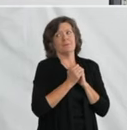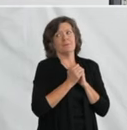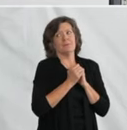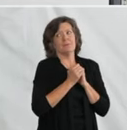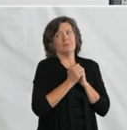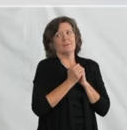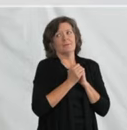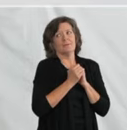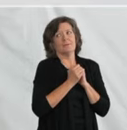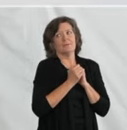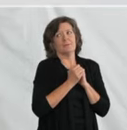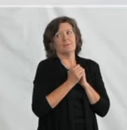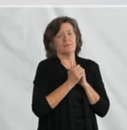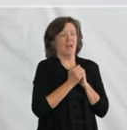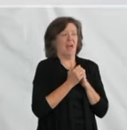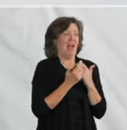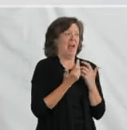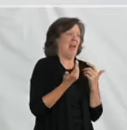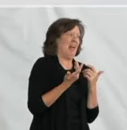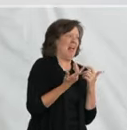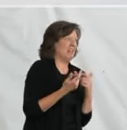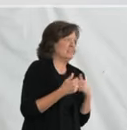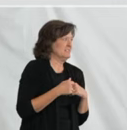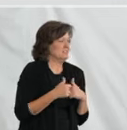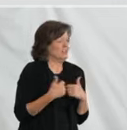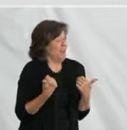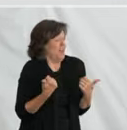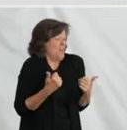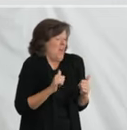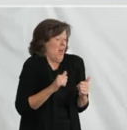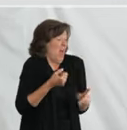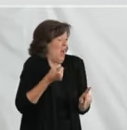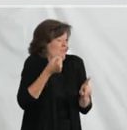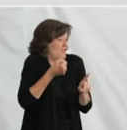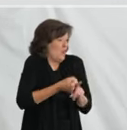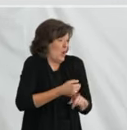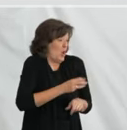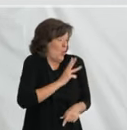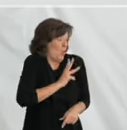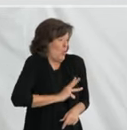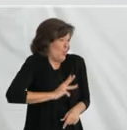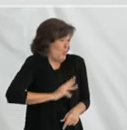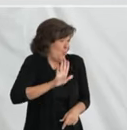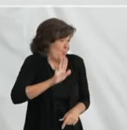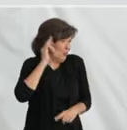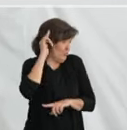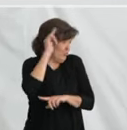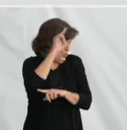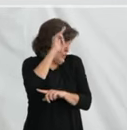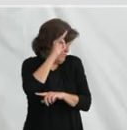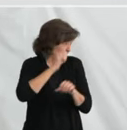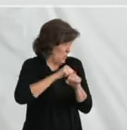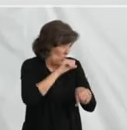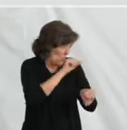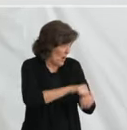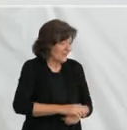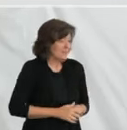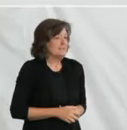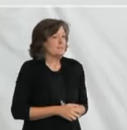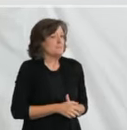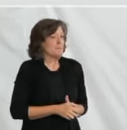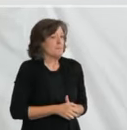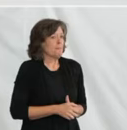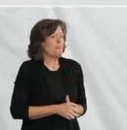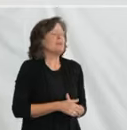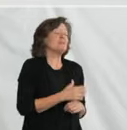I was trying to hit Wonder Woman's jet with a rock. Well, fortunately, they had not yet invented the